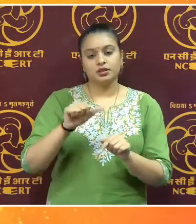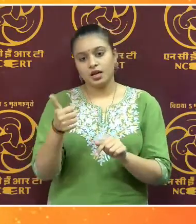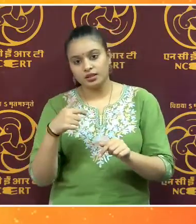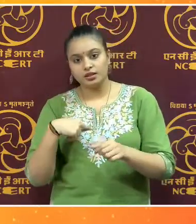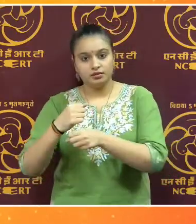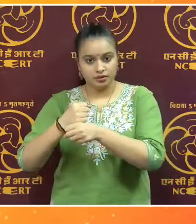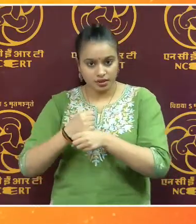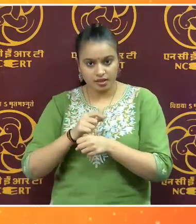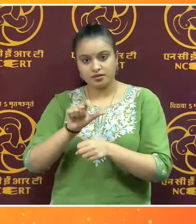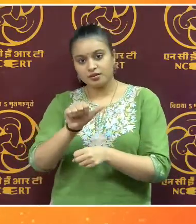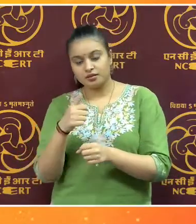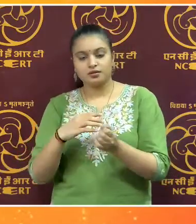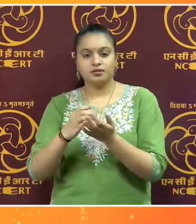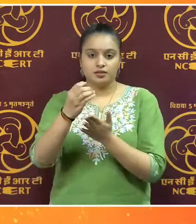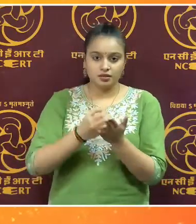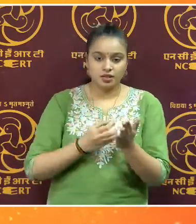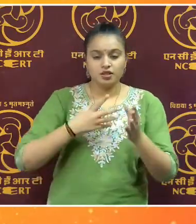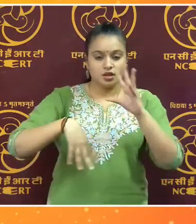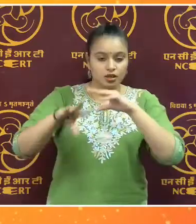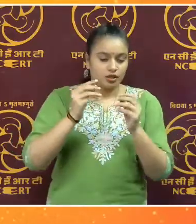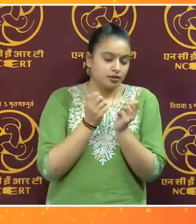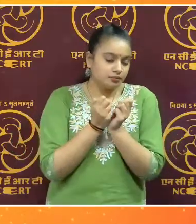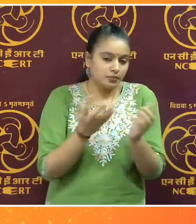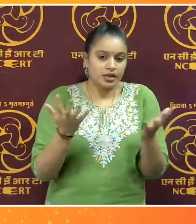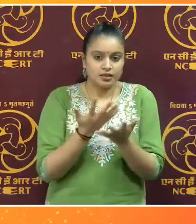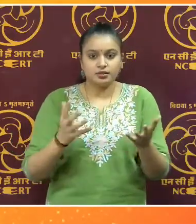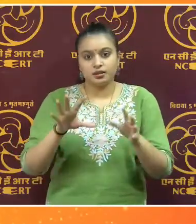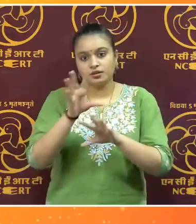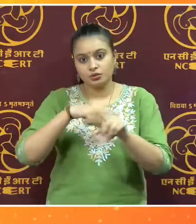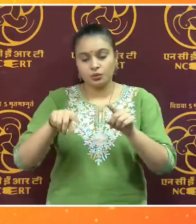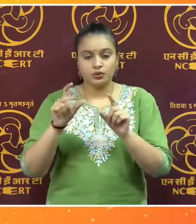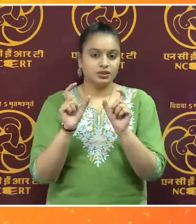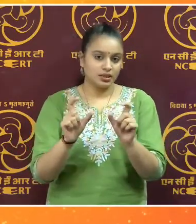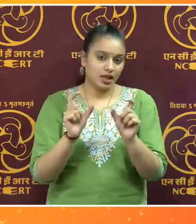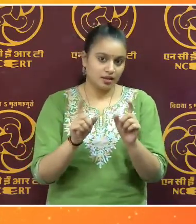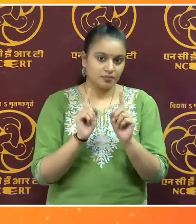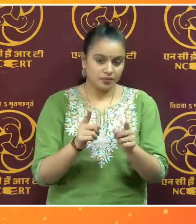guest, another session. We will be learning a lot of things. Till the time, take care of